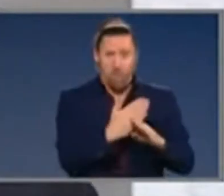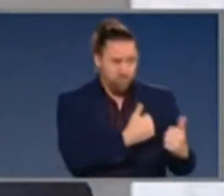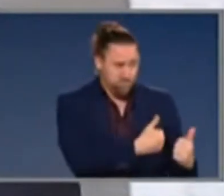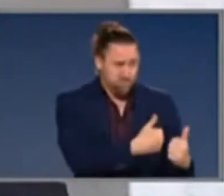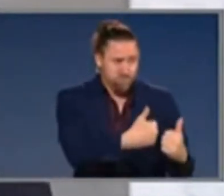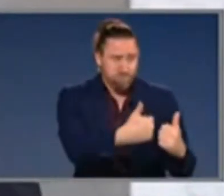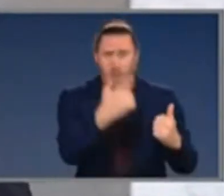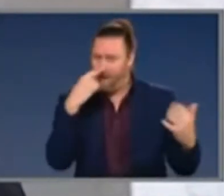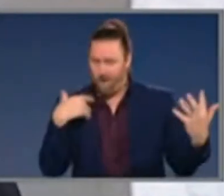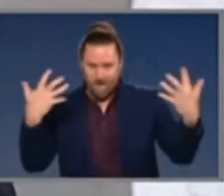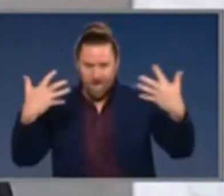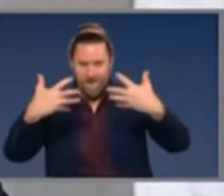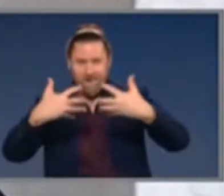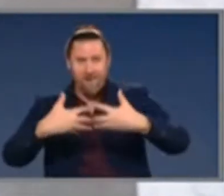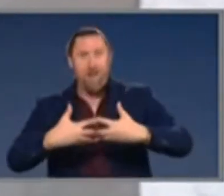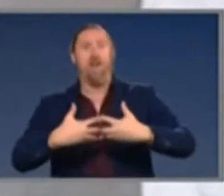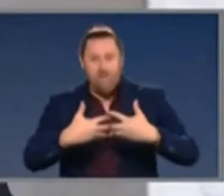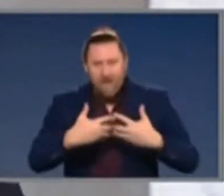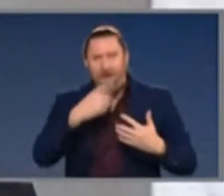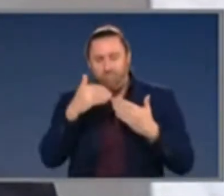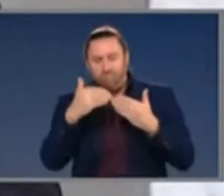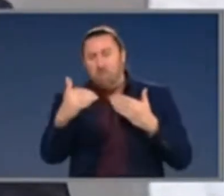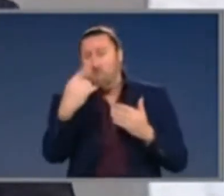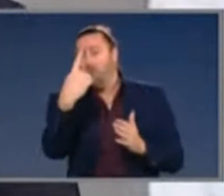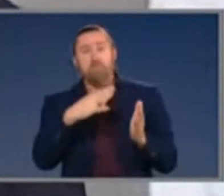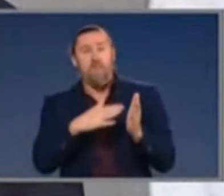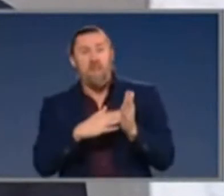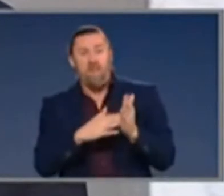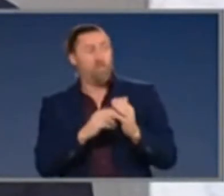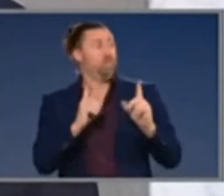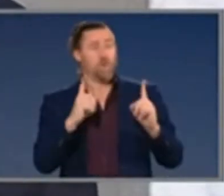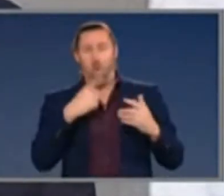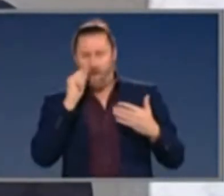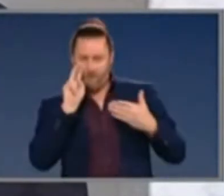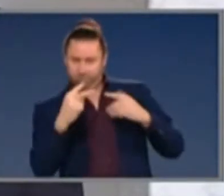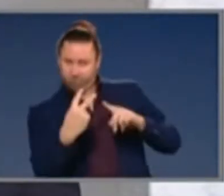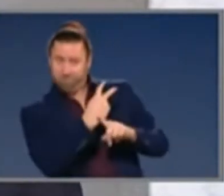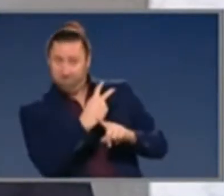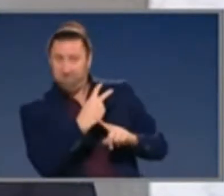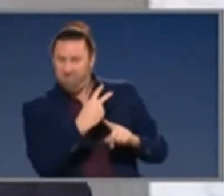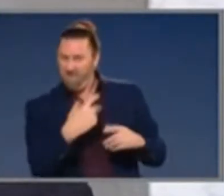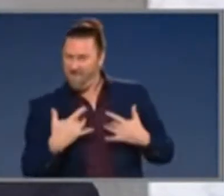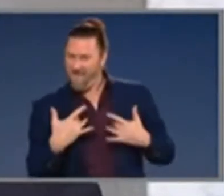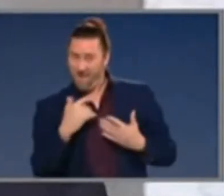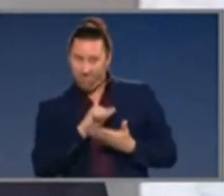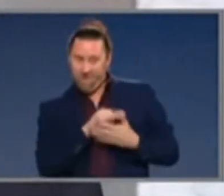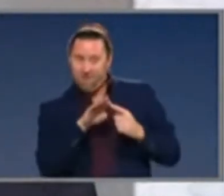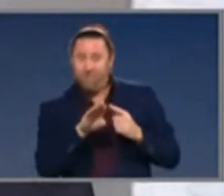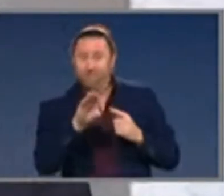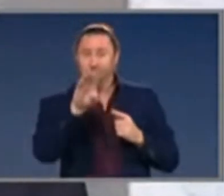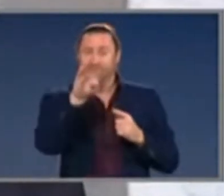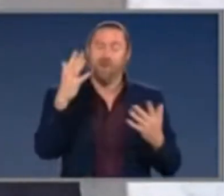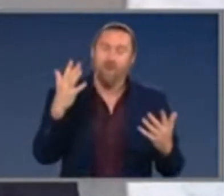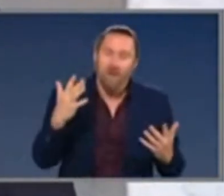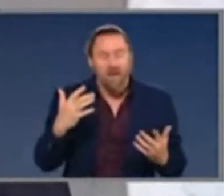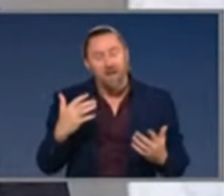is my hope that we can have a better read on that about a month from now. But I think any time before that, I mean, that's, I think, a cautious estimate,